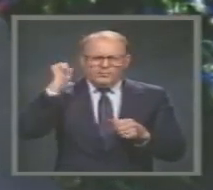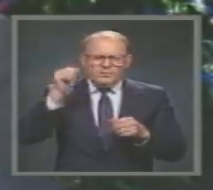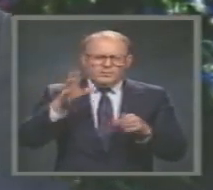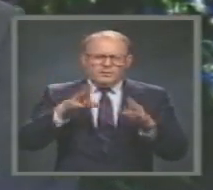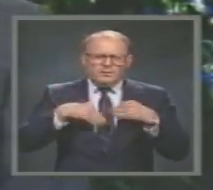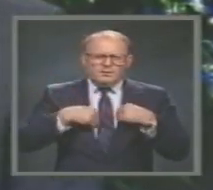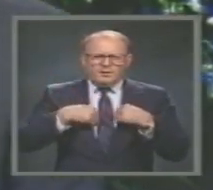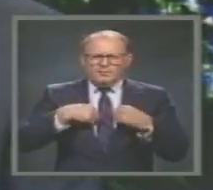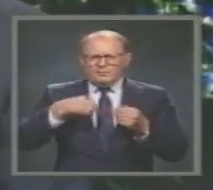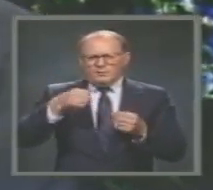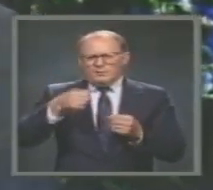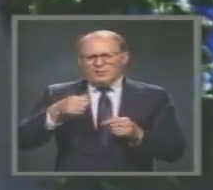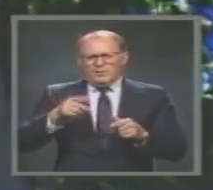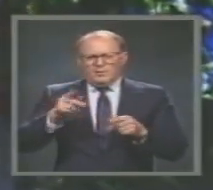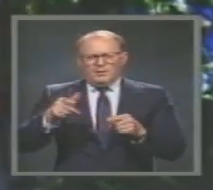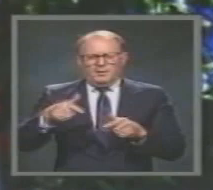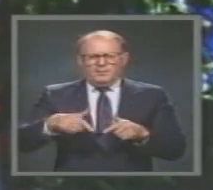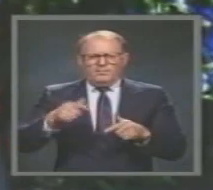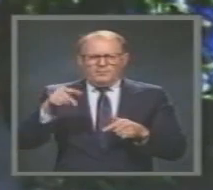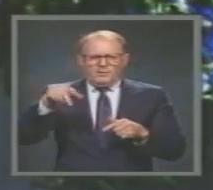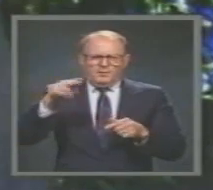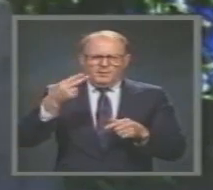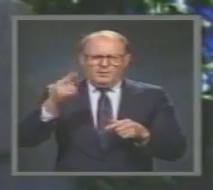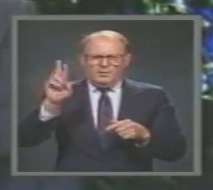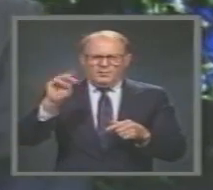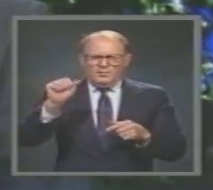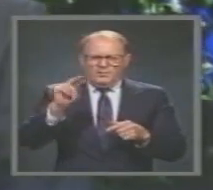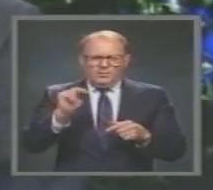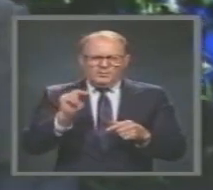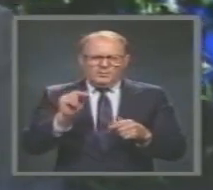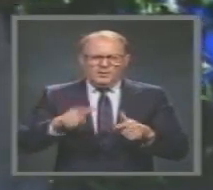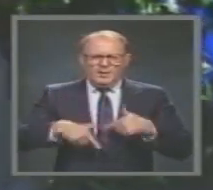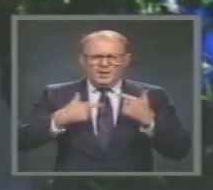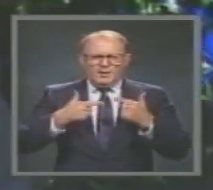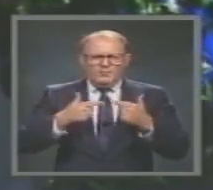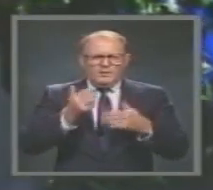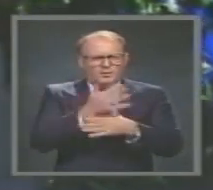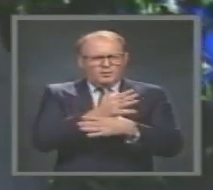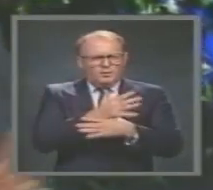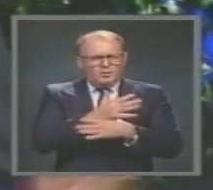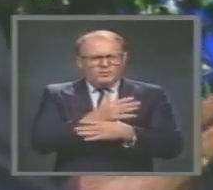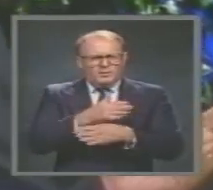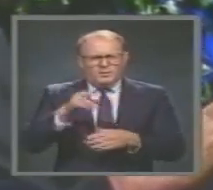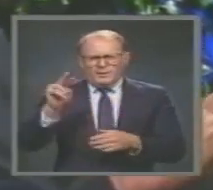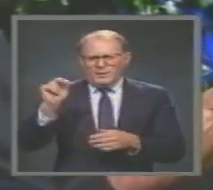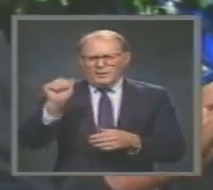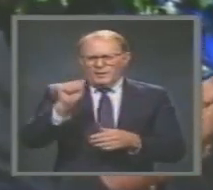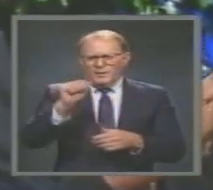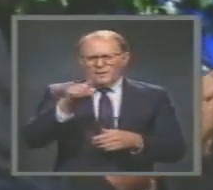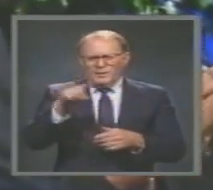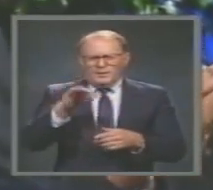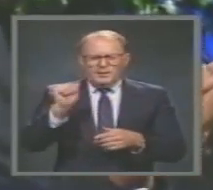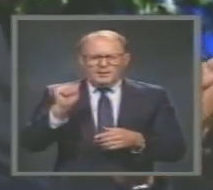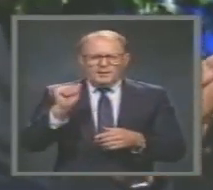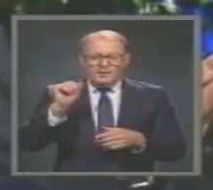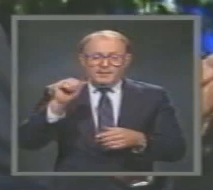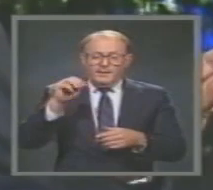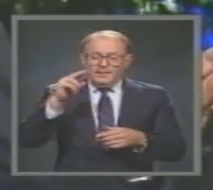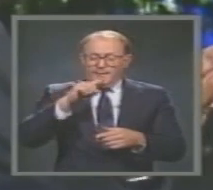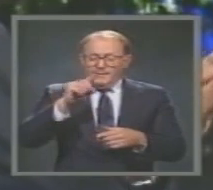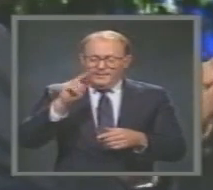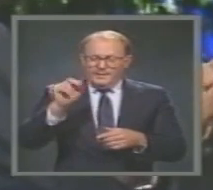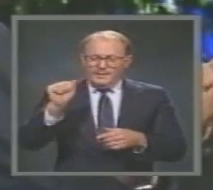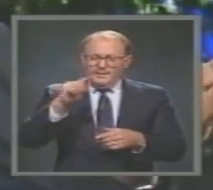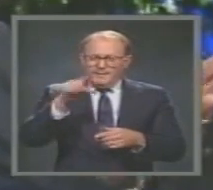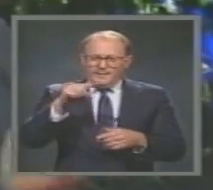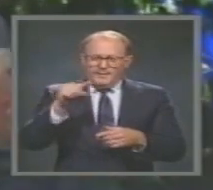life. There was Nazi Germany under Hitler who burned some 8 million Jews and how many more unwanted, disabled, sick, elderly,